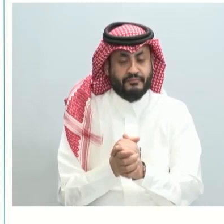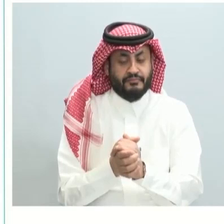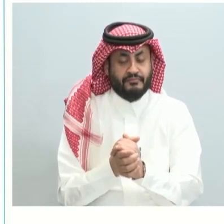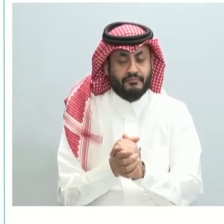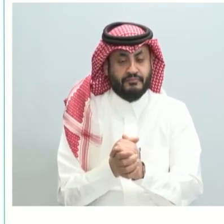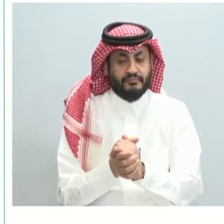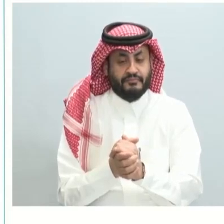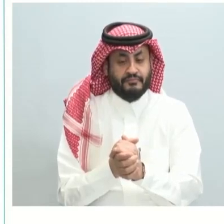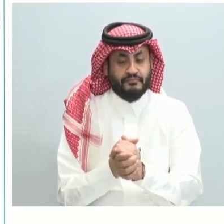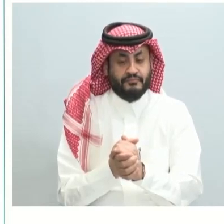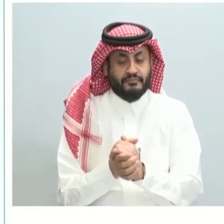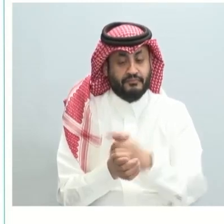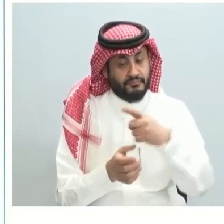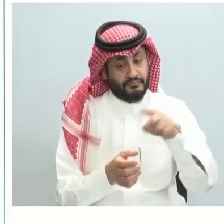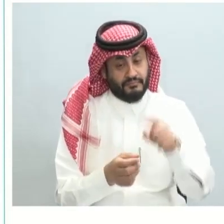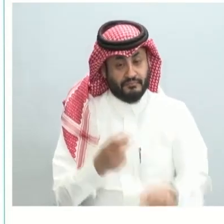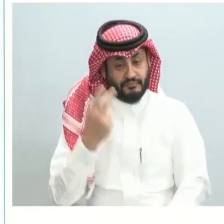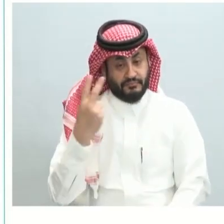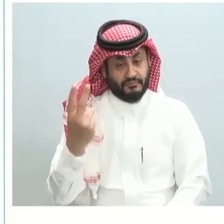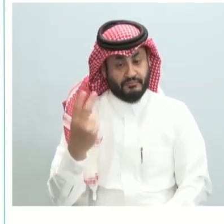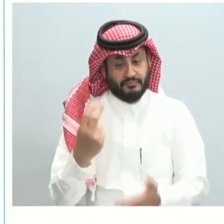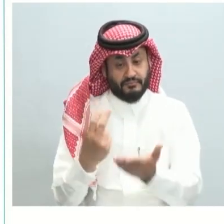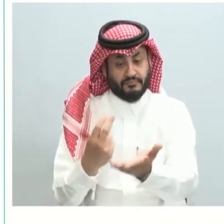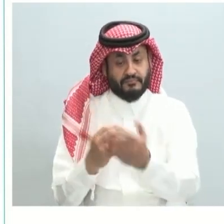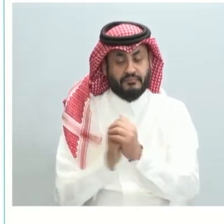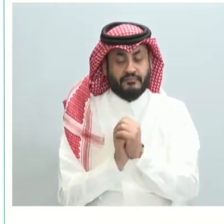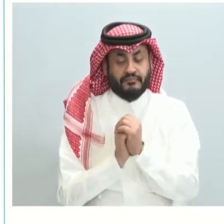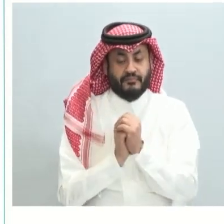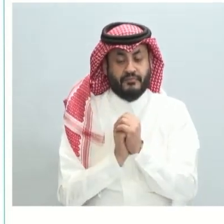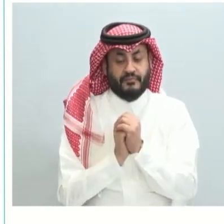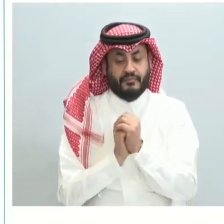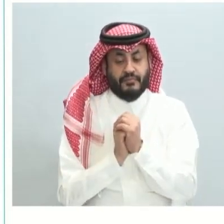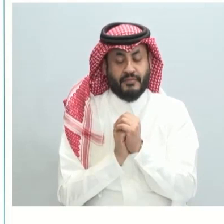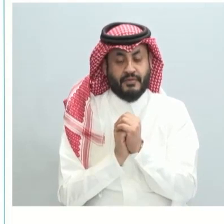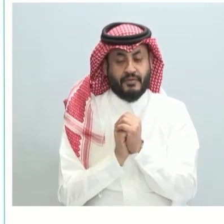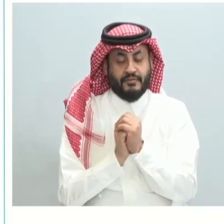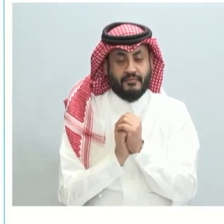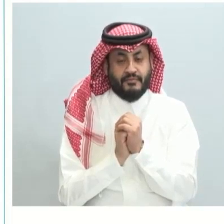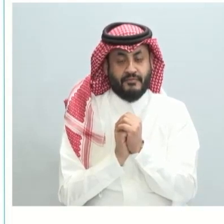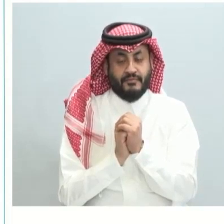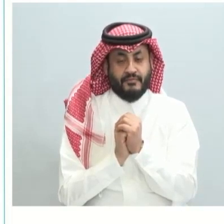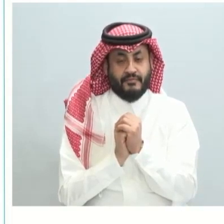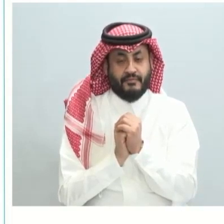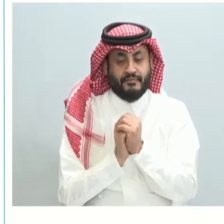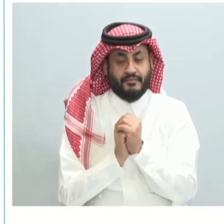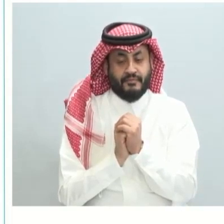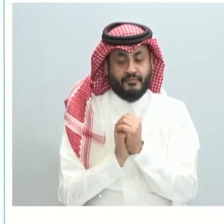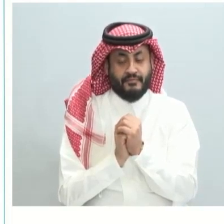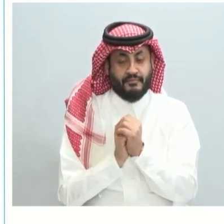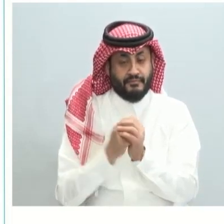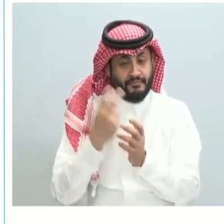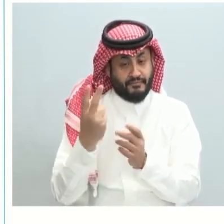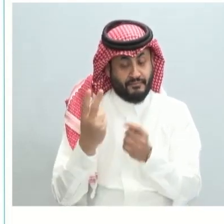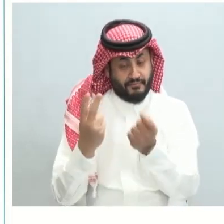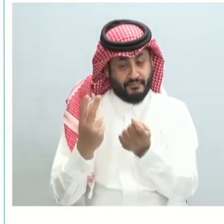and W? It is, of course, goes with the second sound, which is number two.